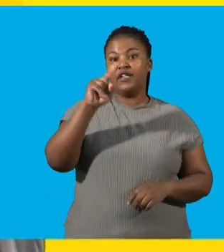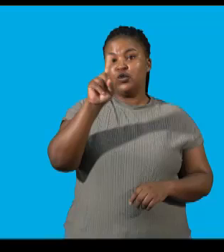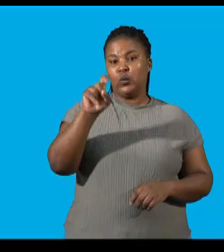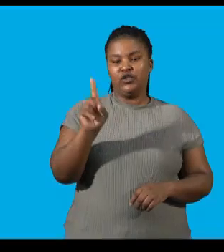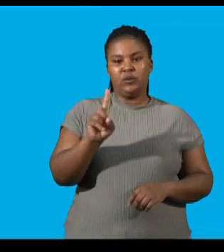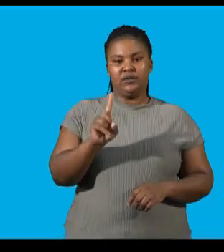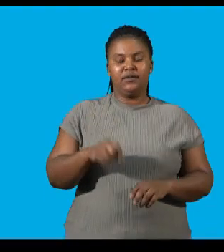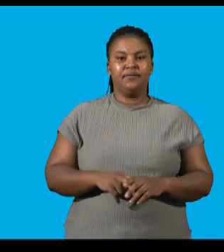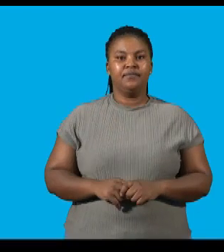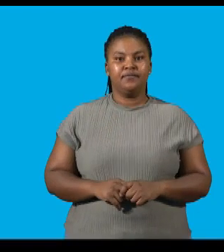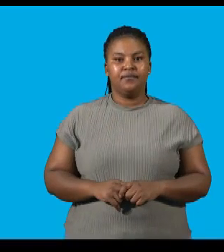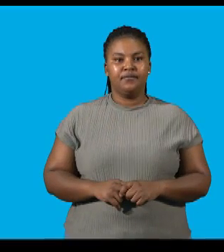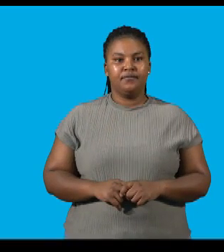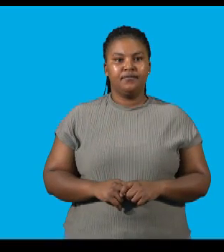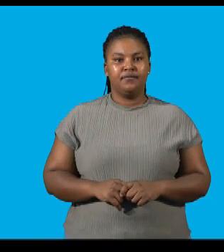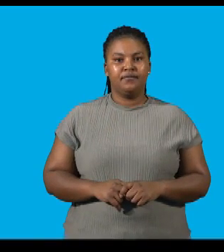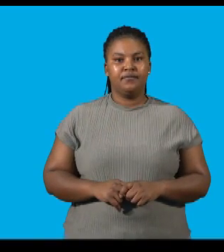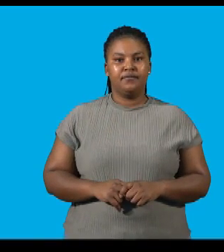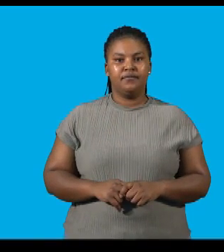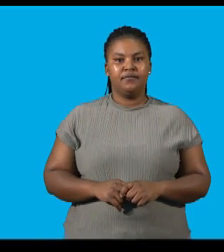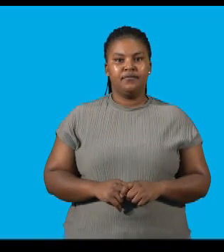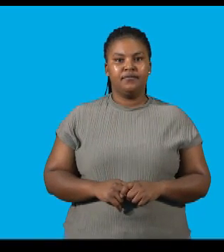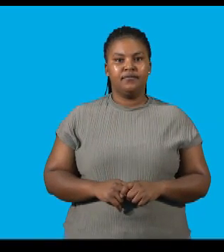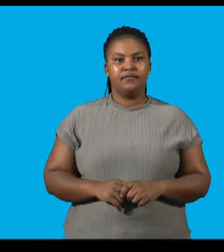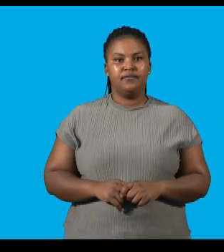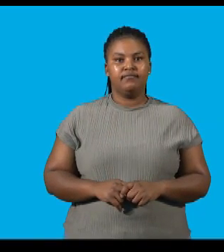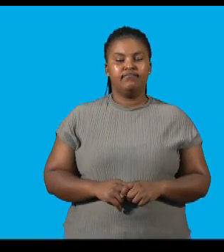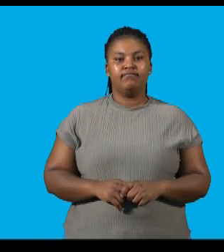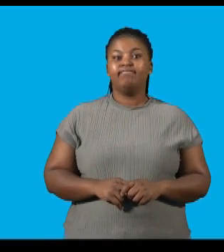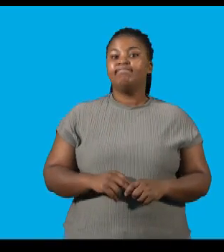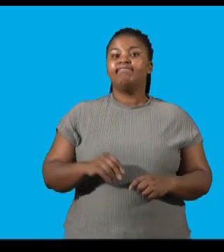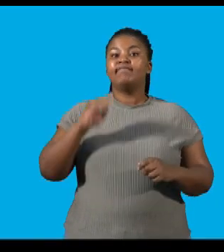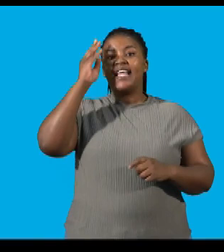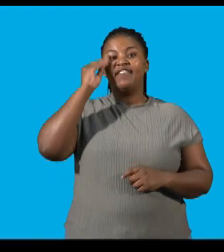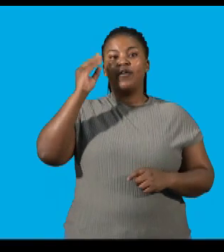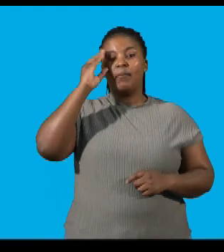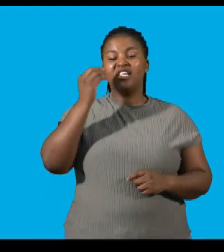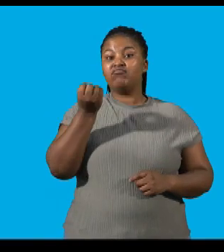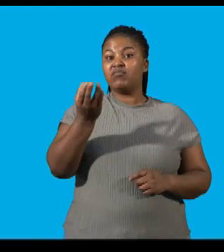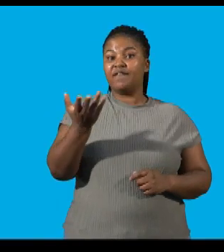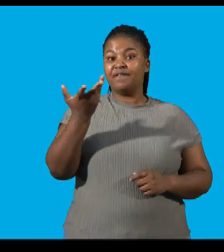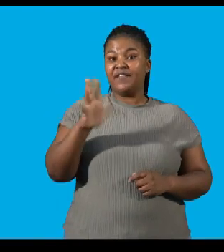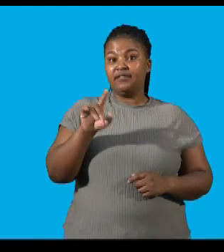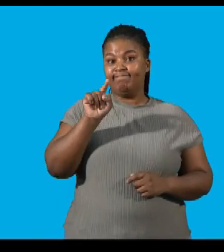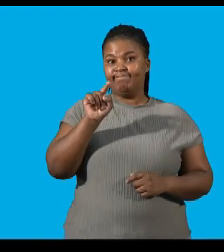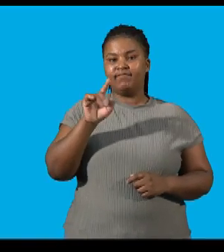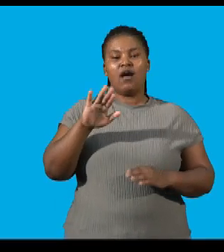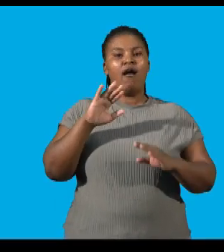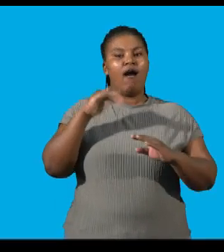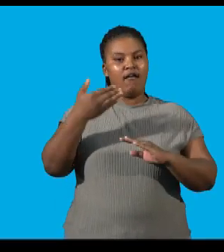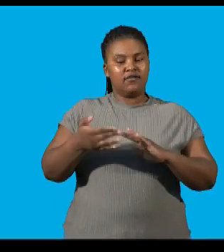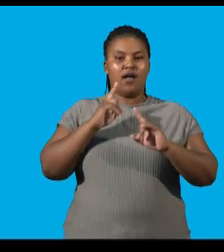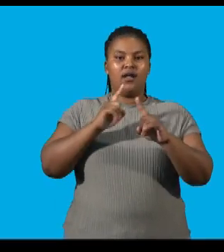Our first question in this topic says, study the information and answer the questions that